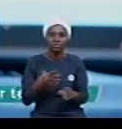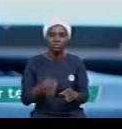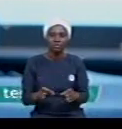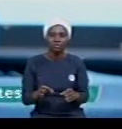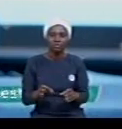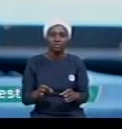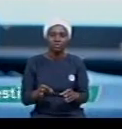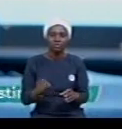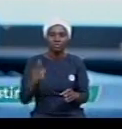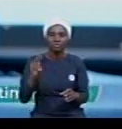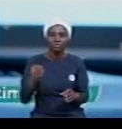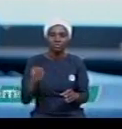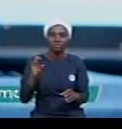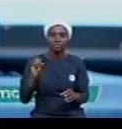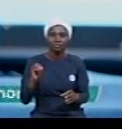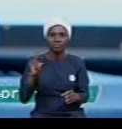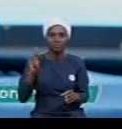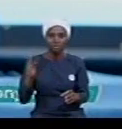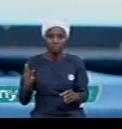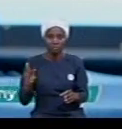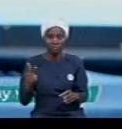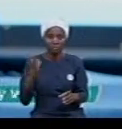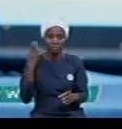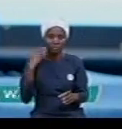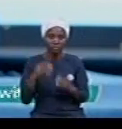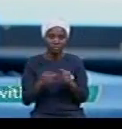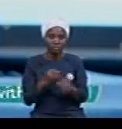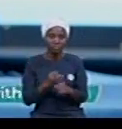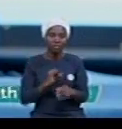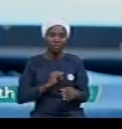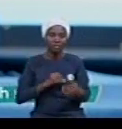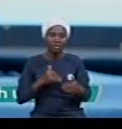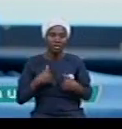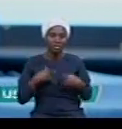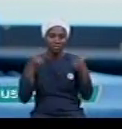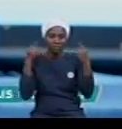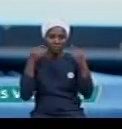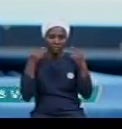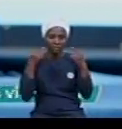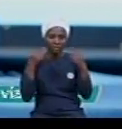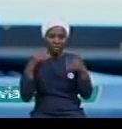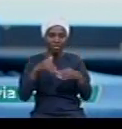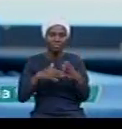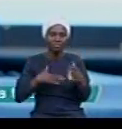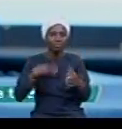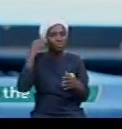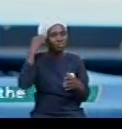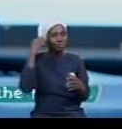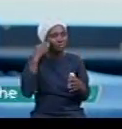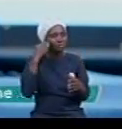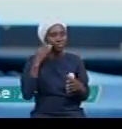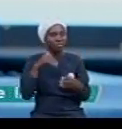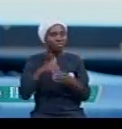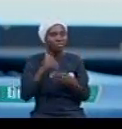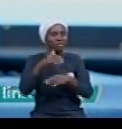si ni irora ninu ori. Irora yen loganjo oru lo